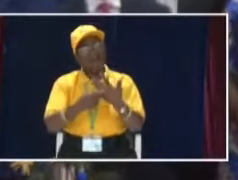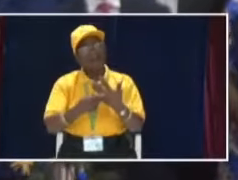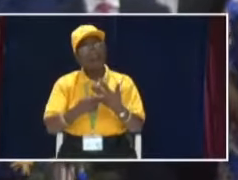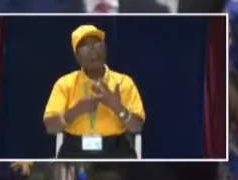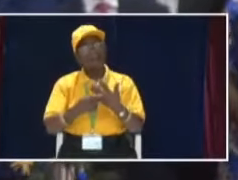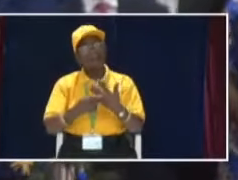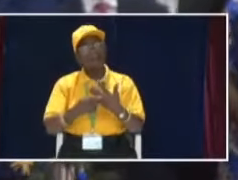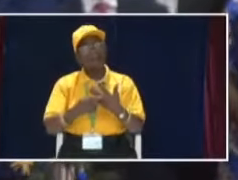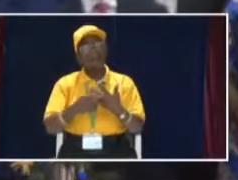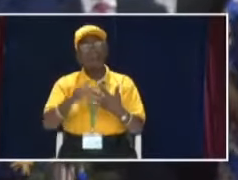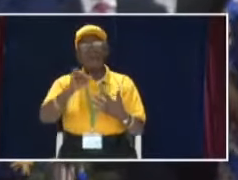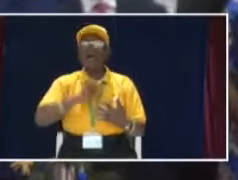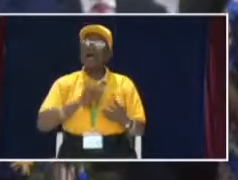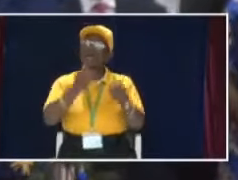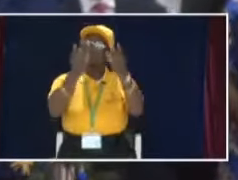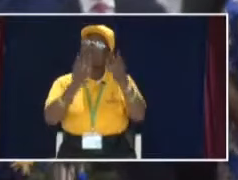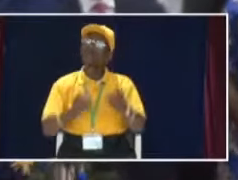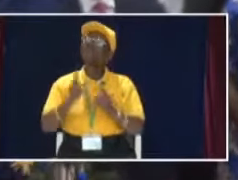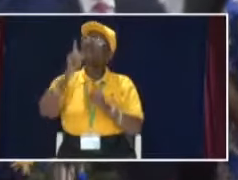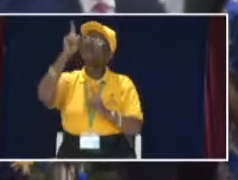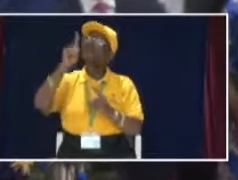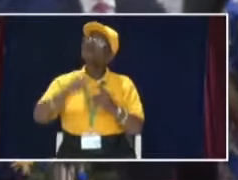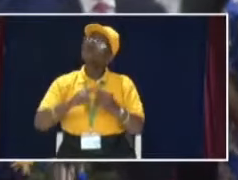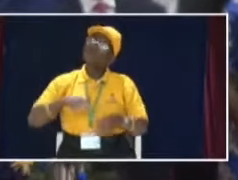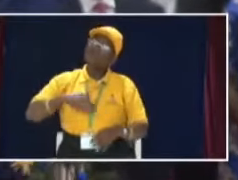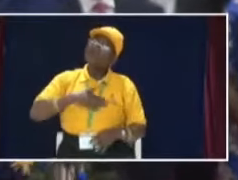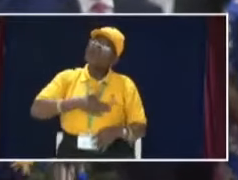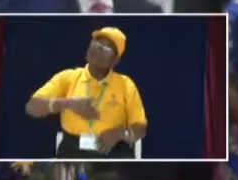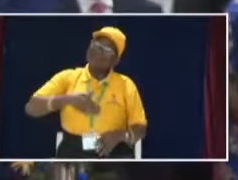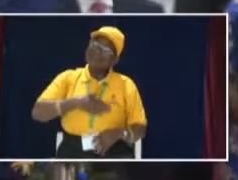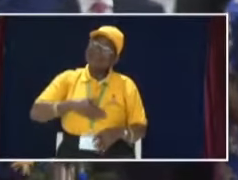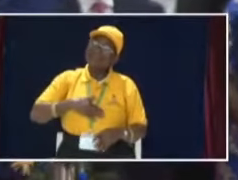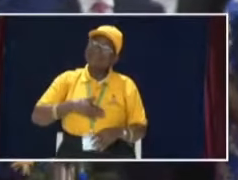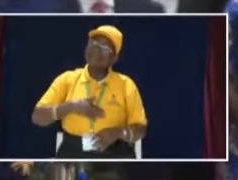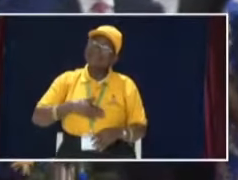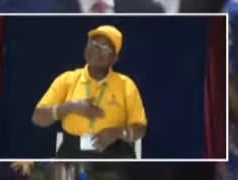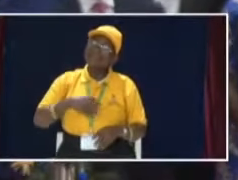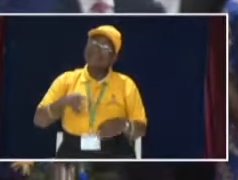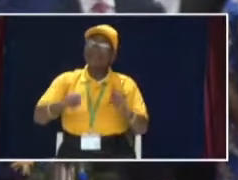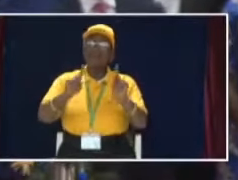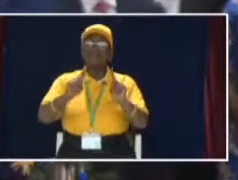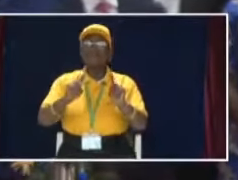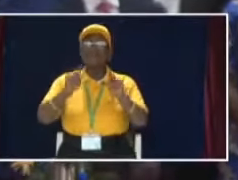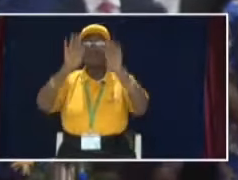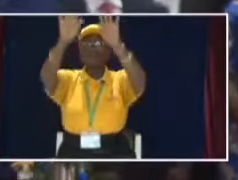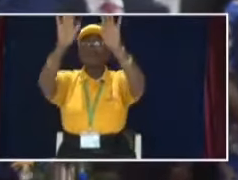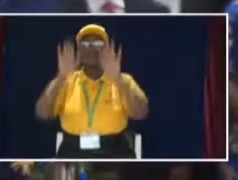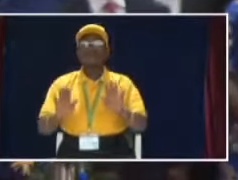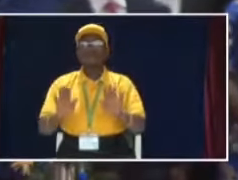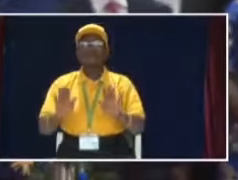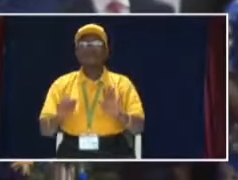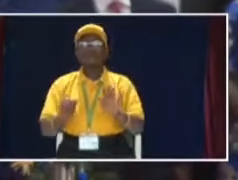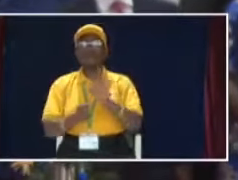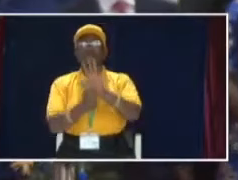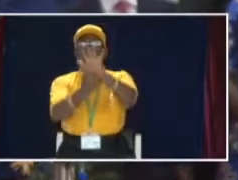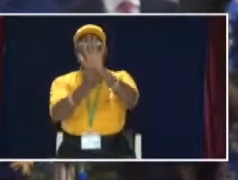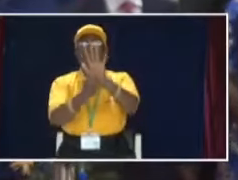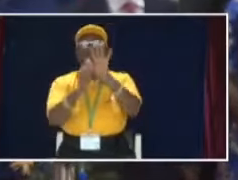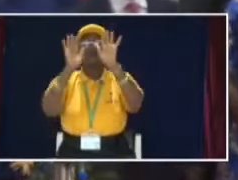I want you to please perform miracles, signs, wonders.